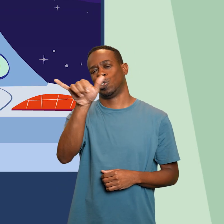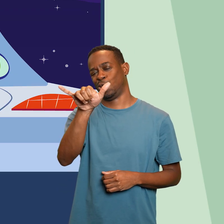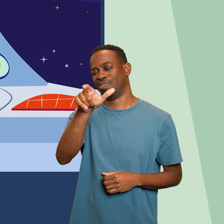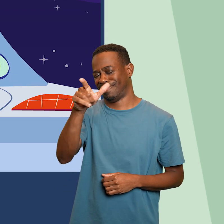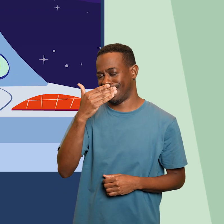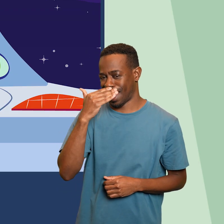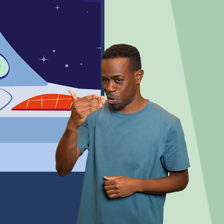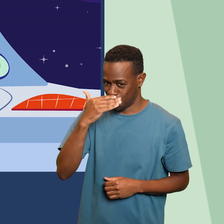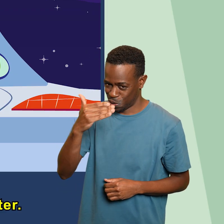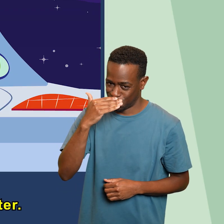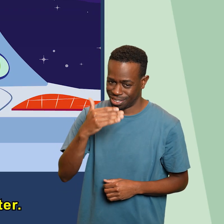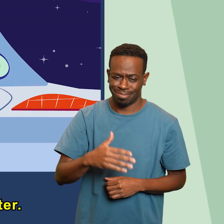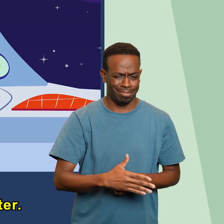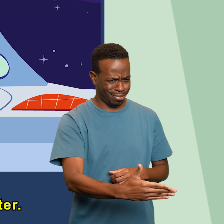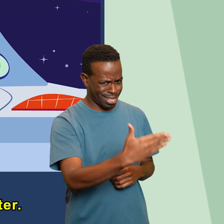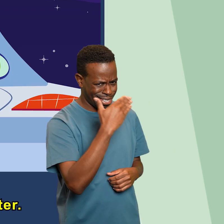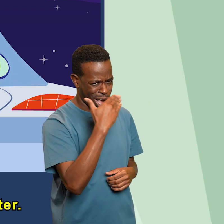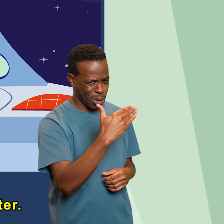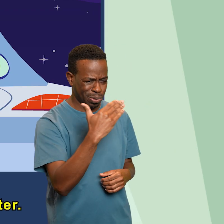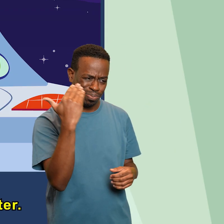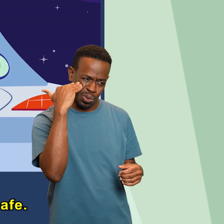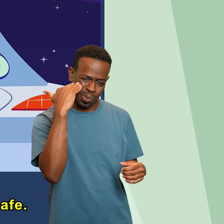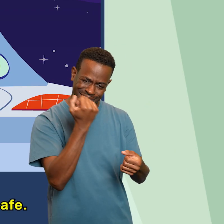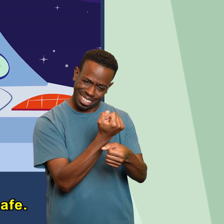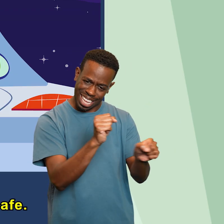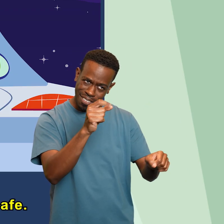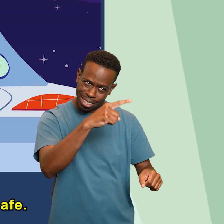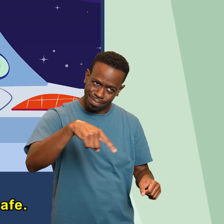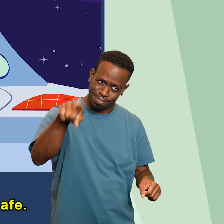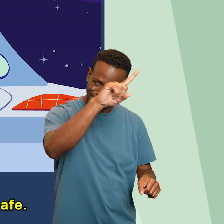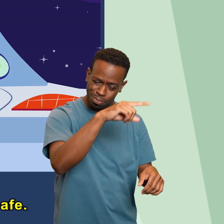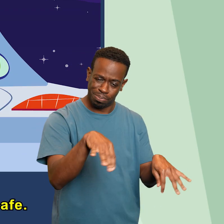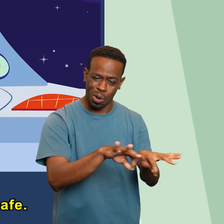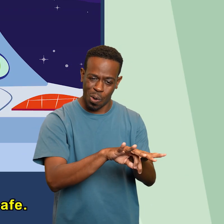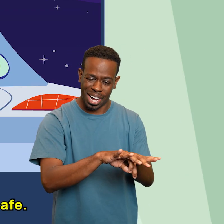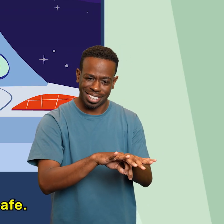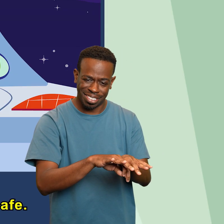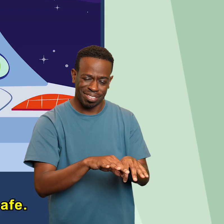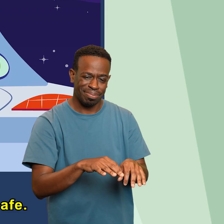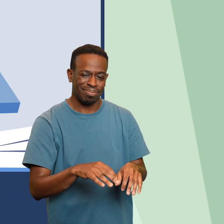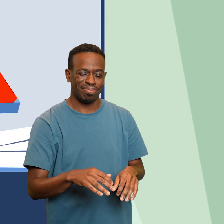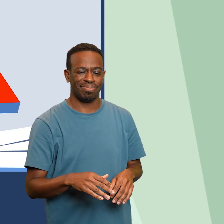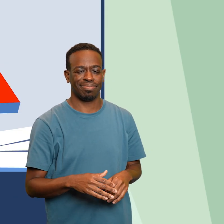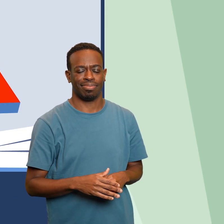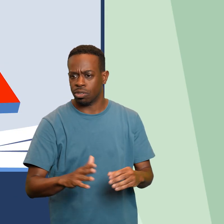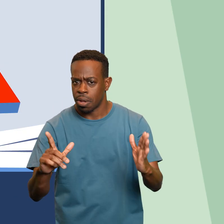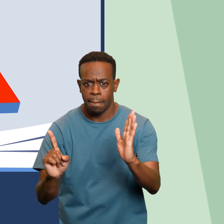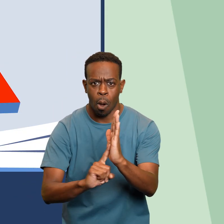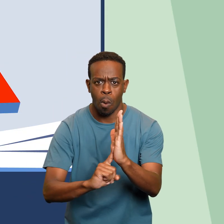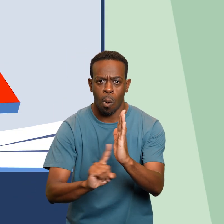you too, Speedy. Thanks, Martian Starfighter. Just keeping the galaxy safe.